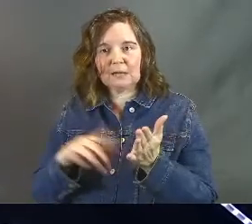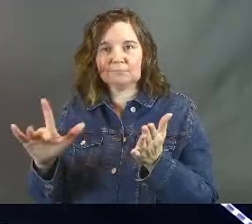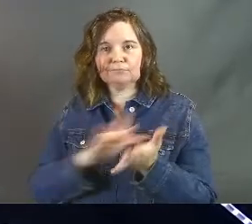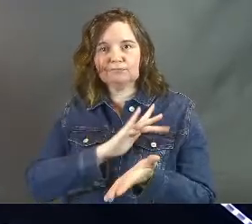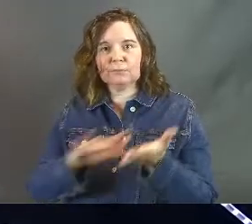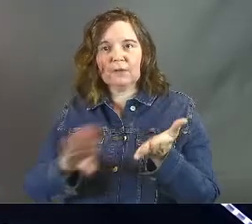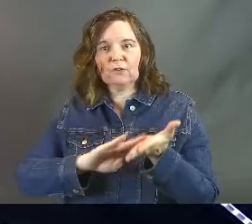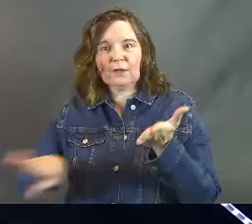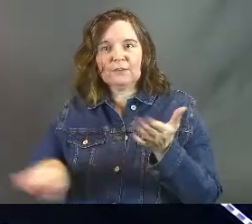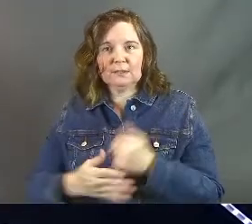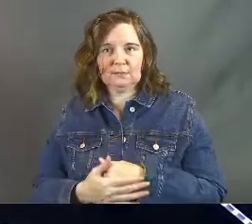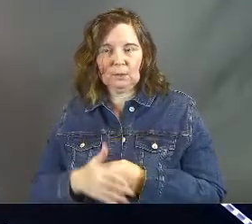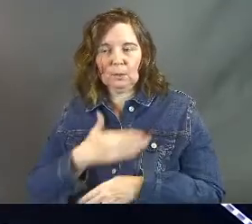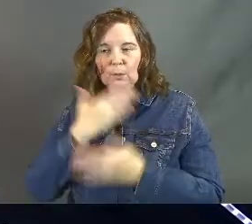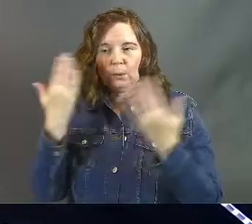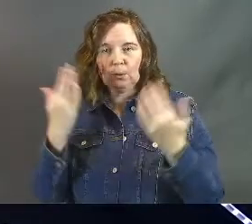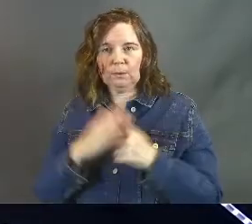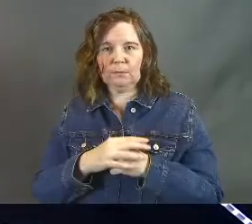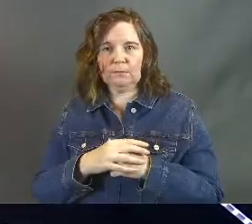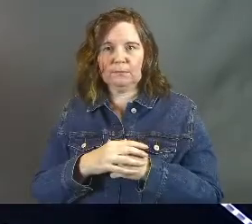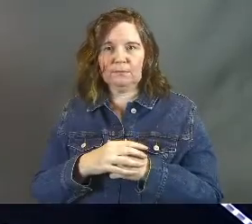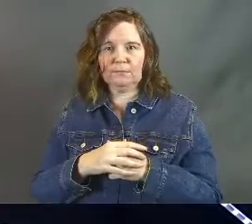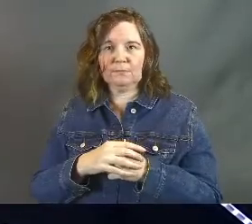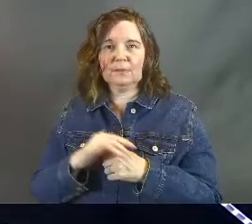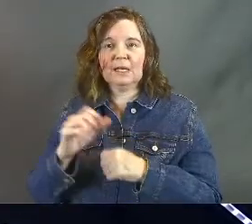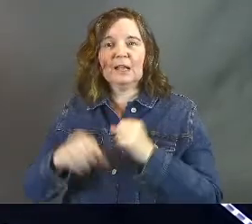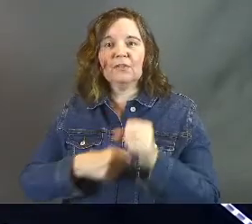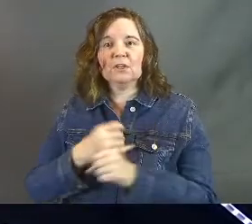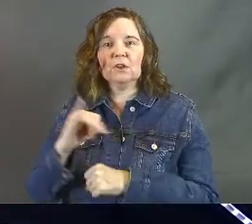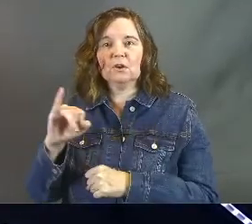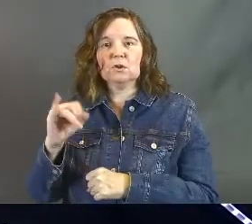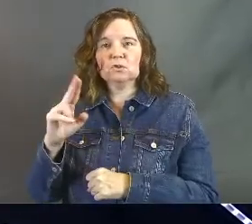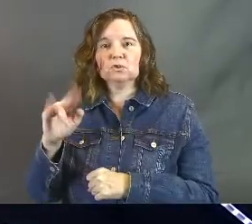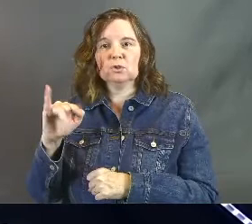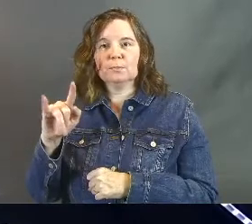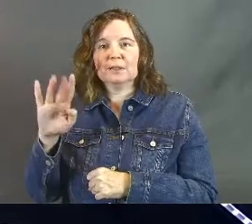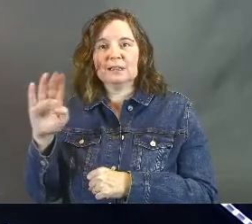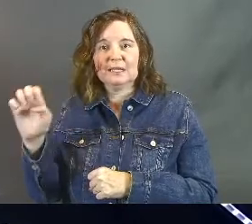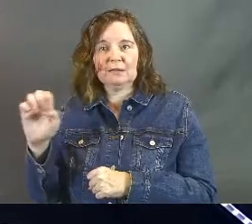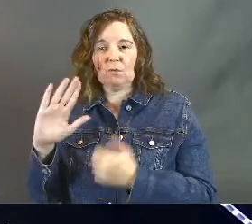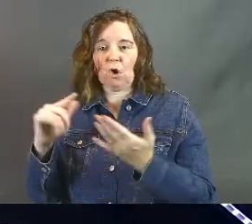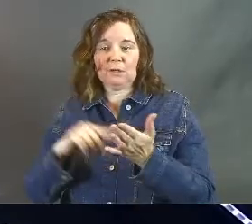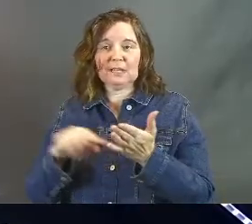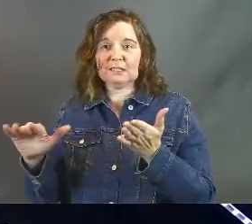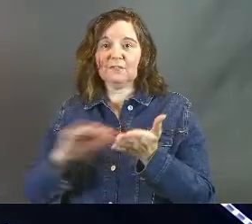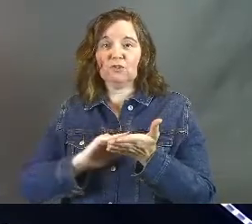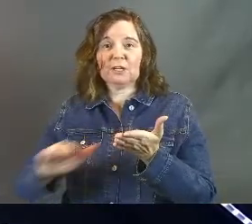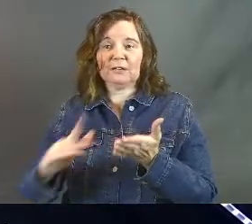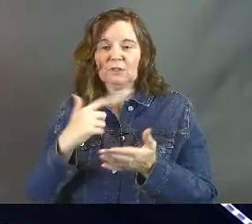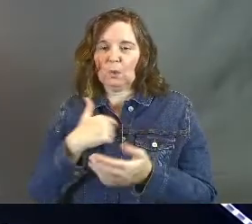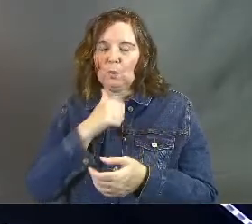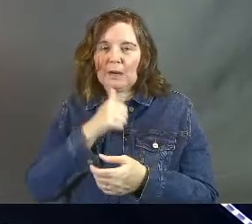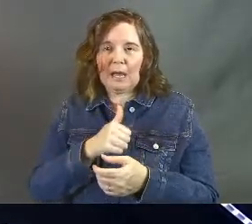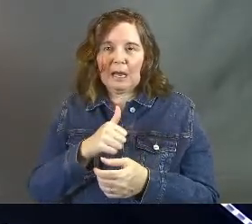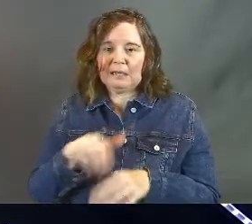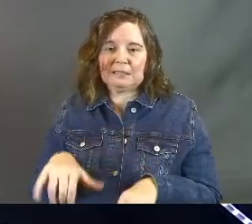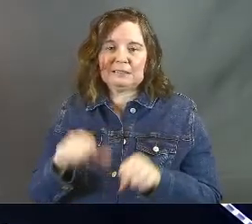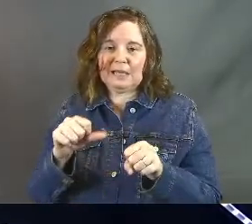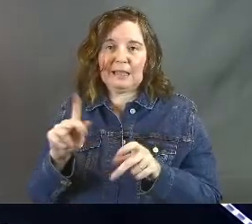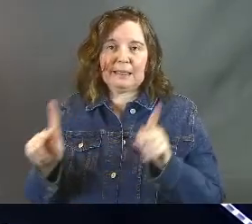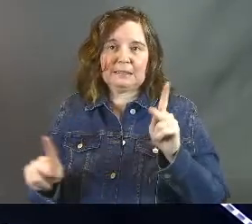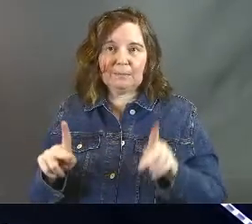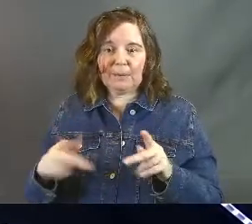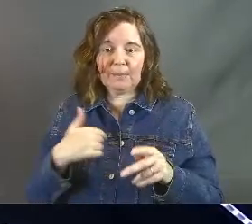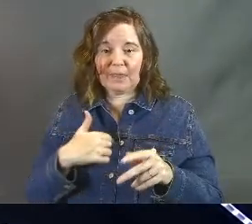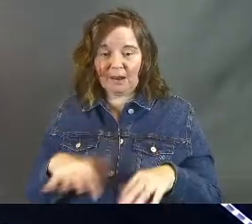are forgiven. The year of Jubilee, all debts forgiven. Because we're not going to take these